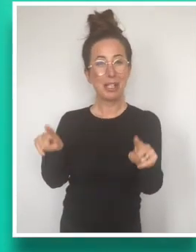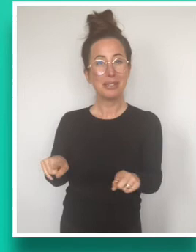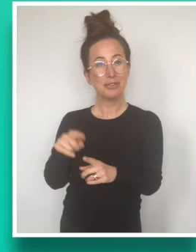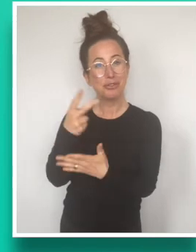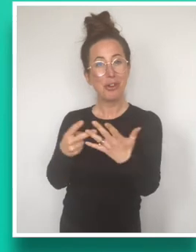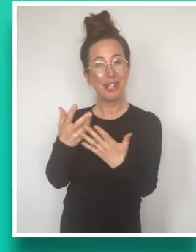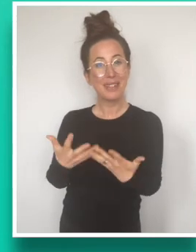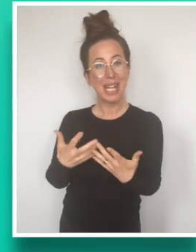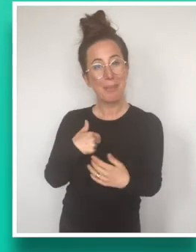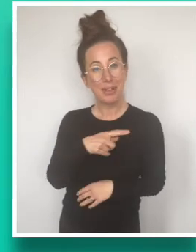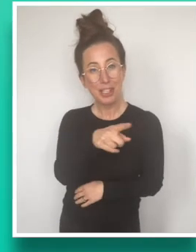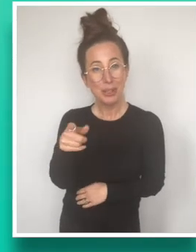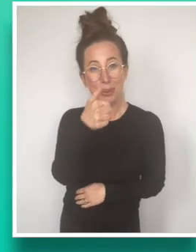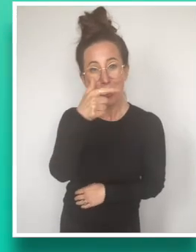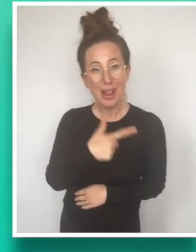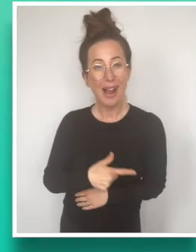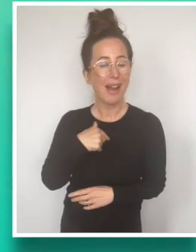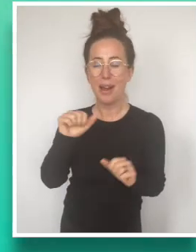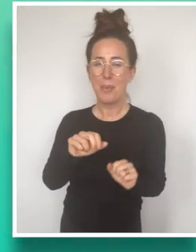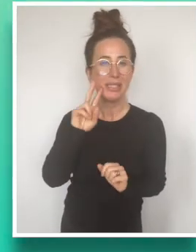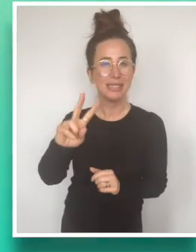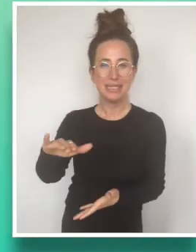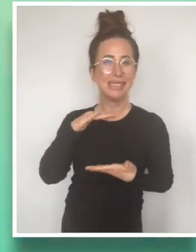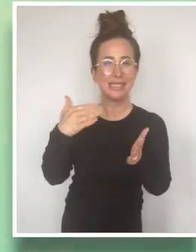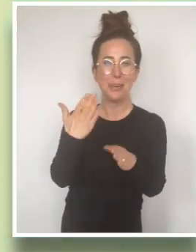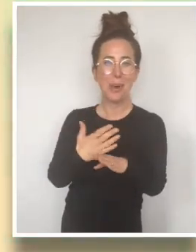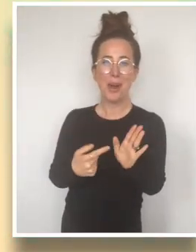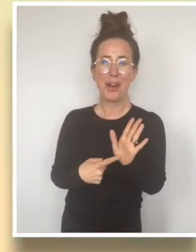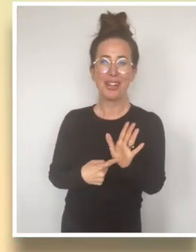but good luck, and I can't wait to see what you make.